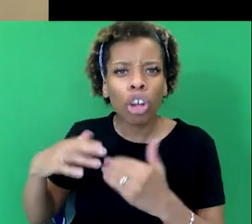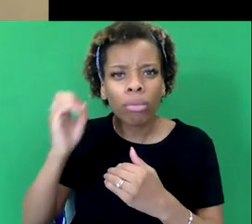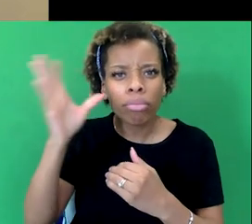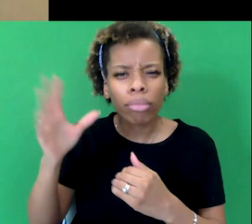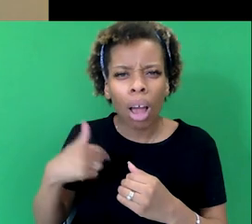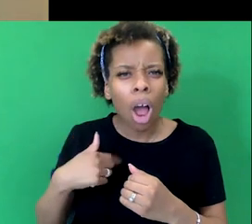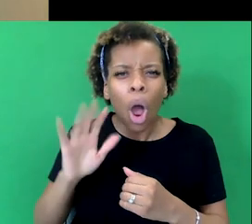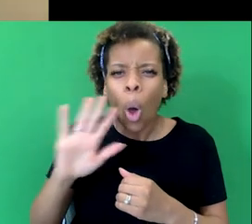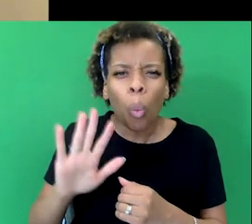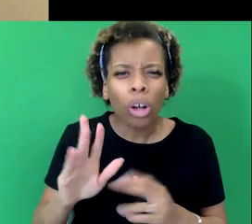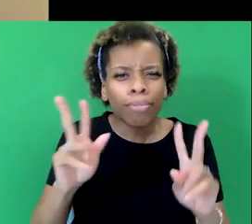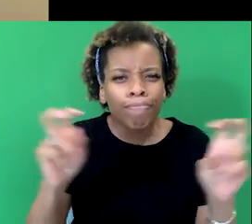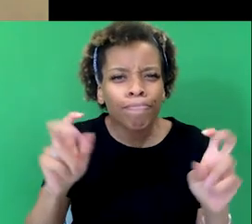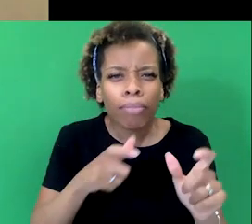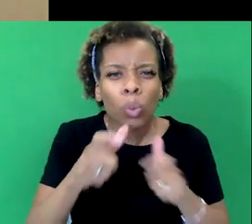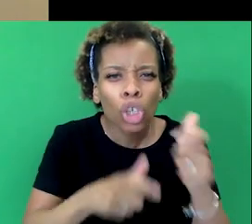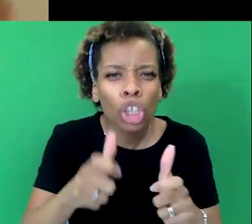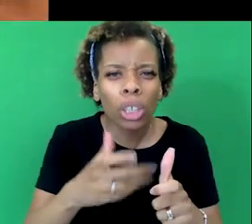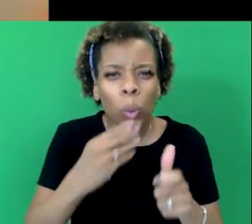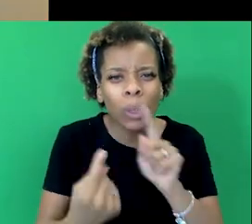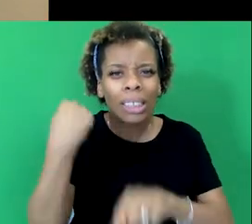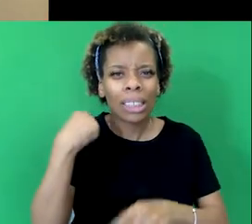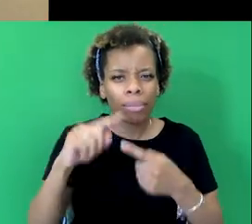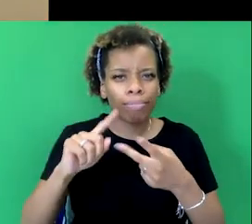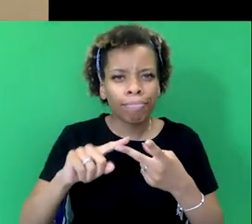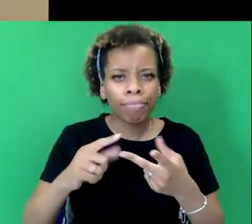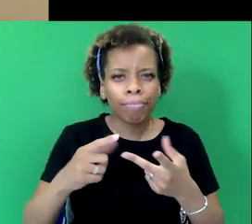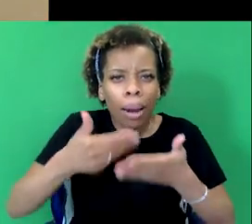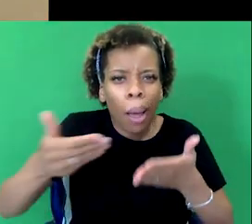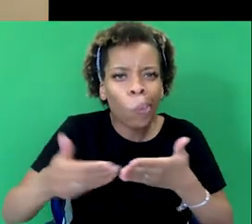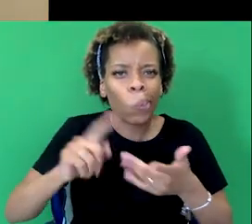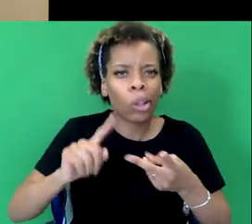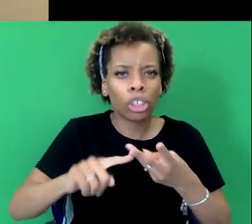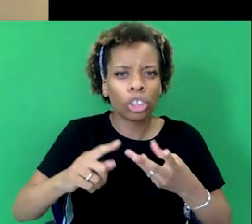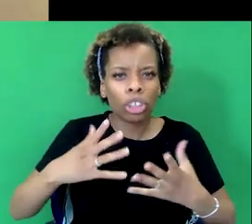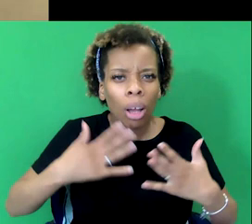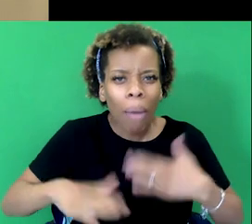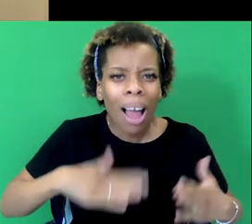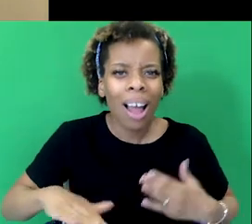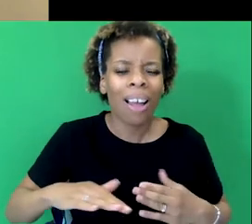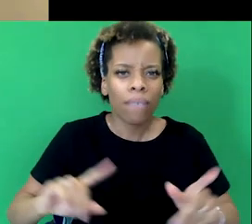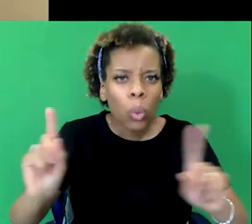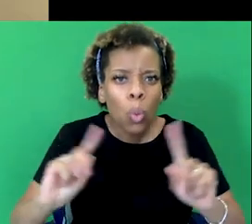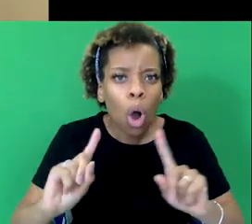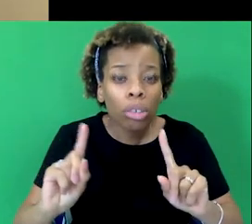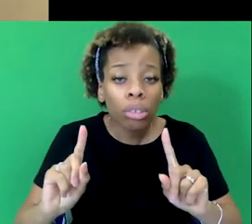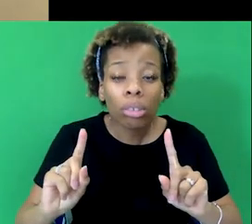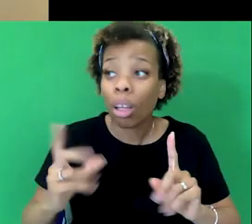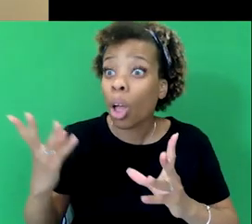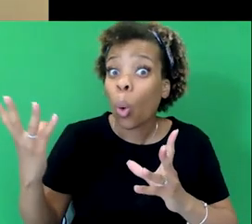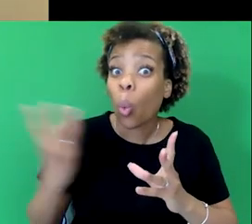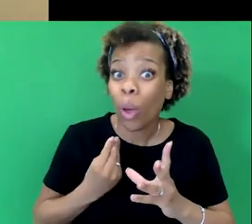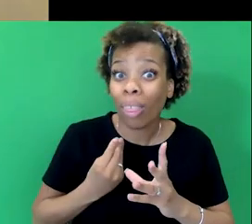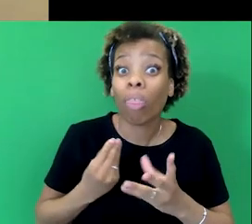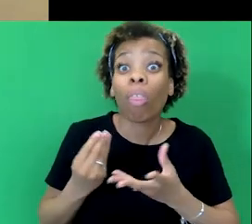to do this? Okay, we can't do it like that. You guys know, so work with us, walk alongside us and work, and then you will often